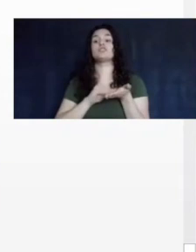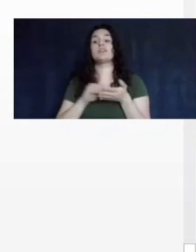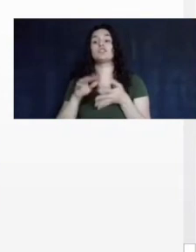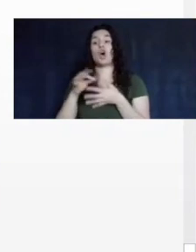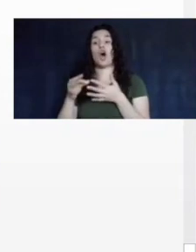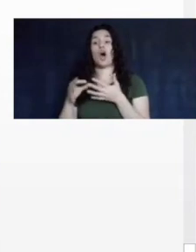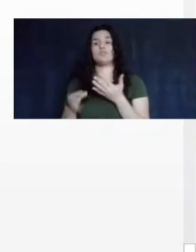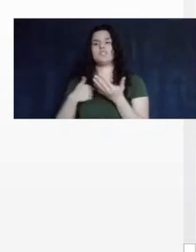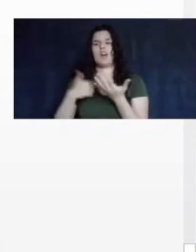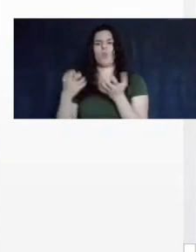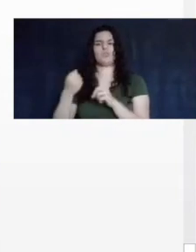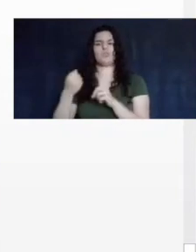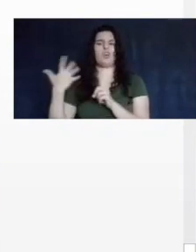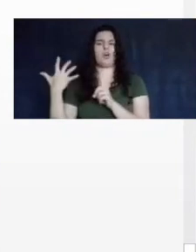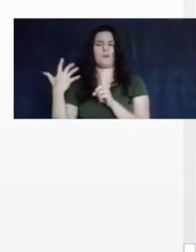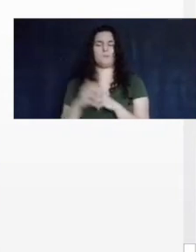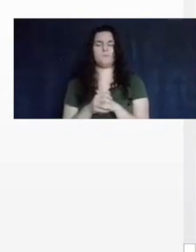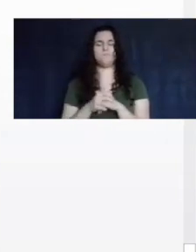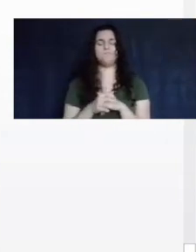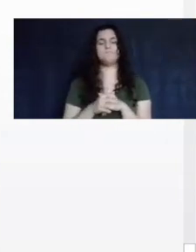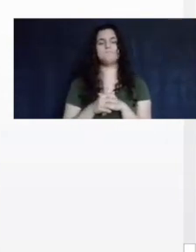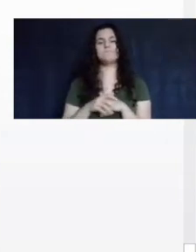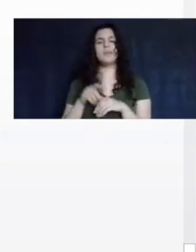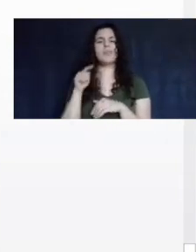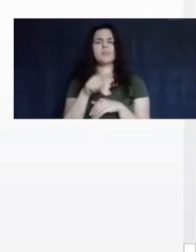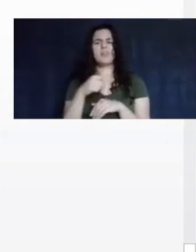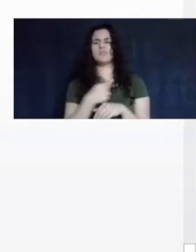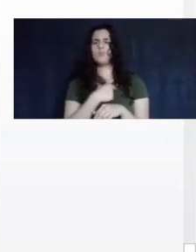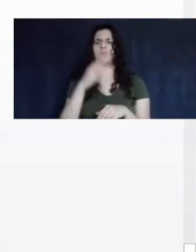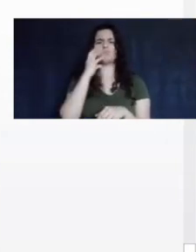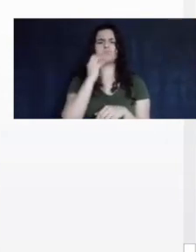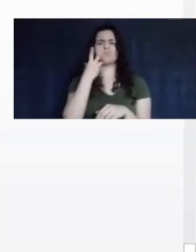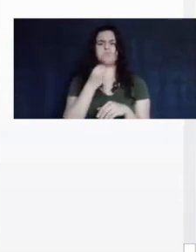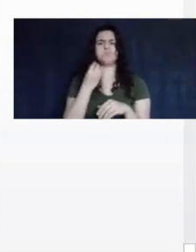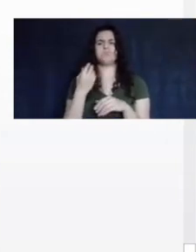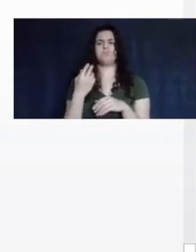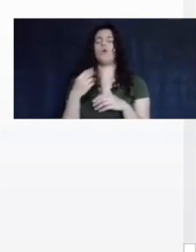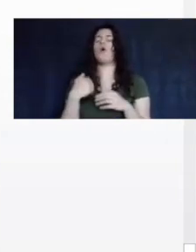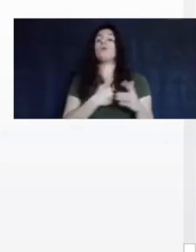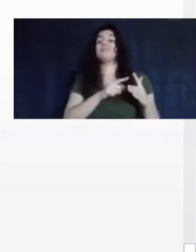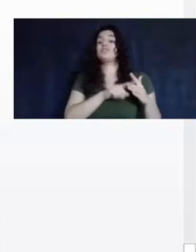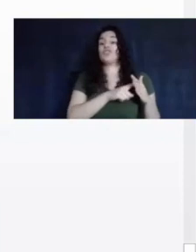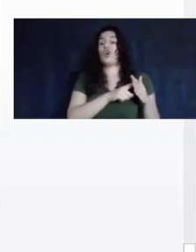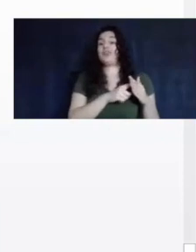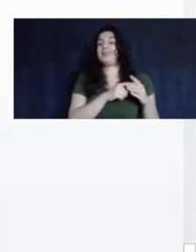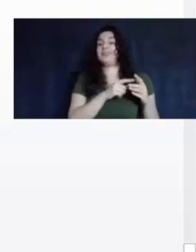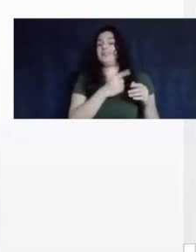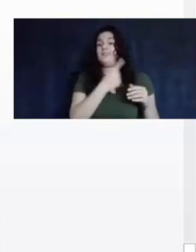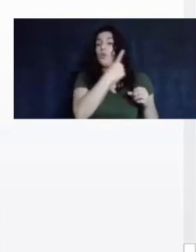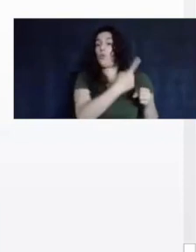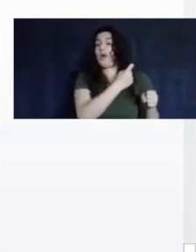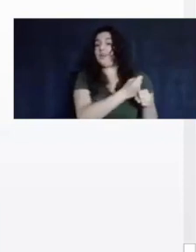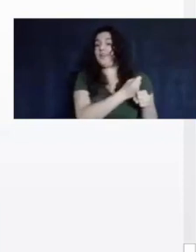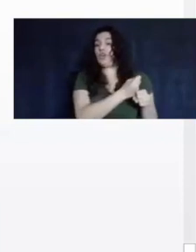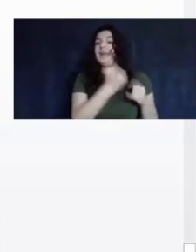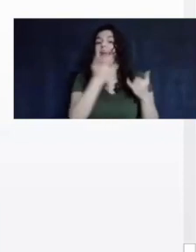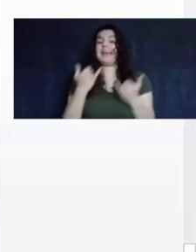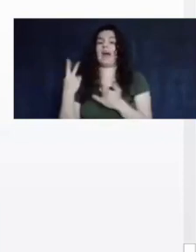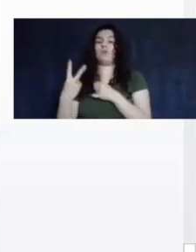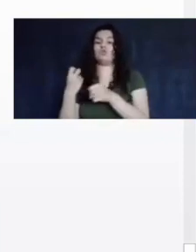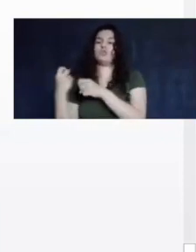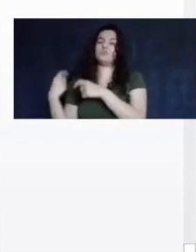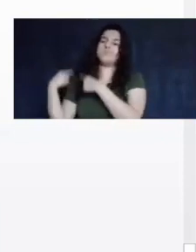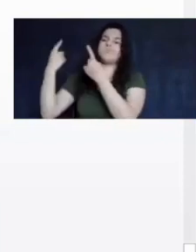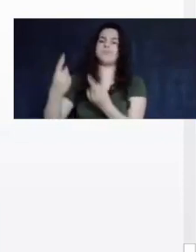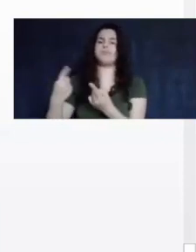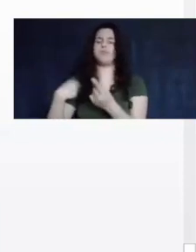This is something that we've been doing for about 2 years now. We piloted it for about a year, and now we're deeply embedded into it. And I'd say